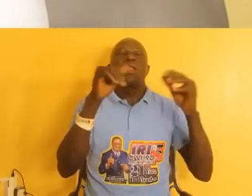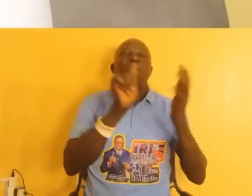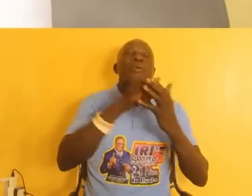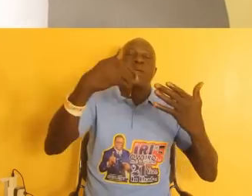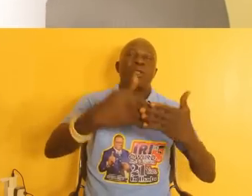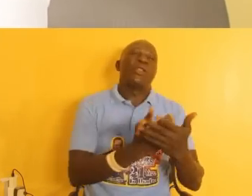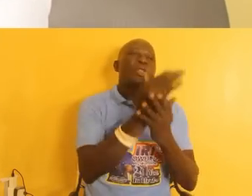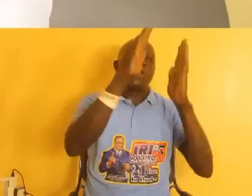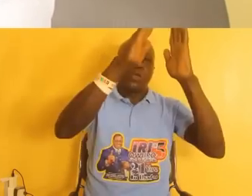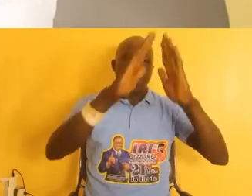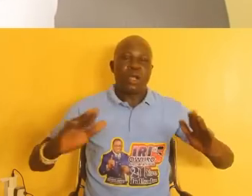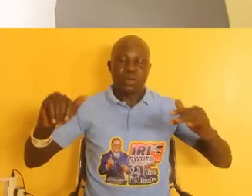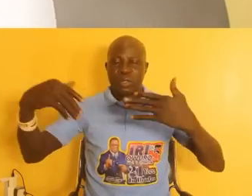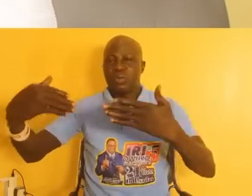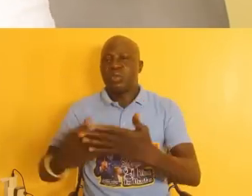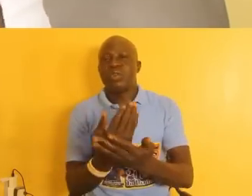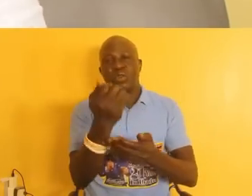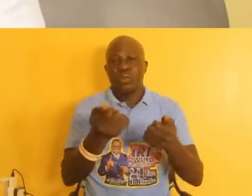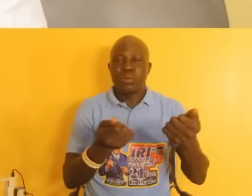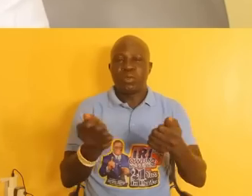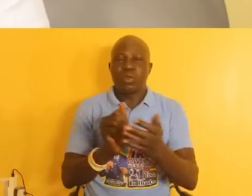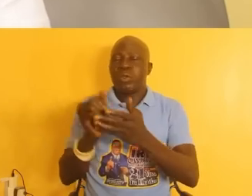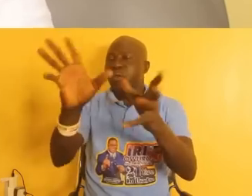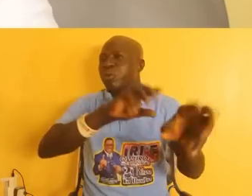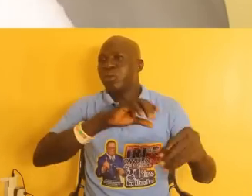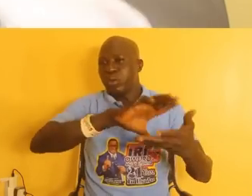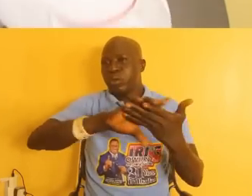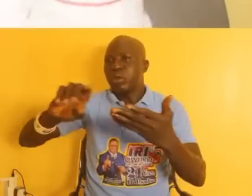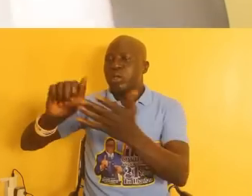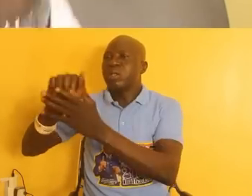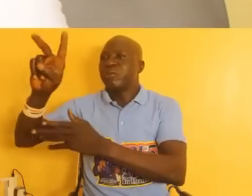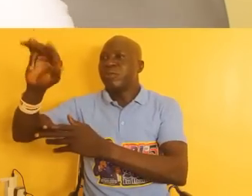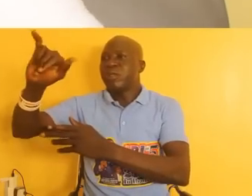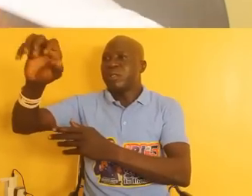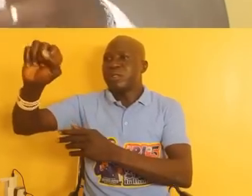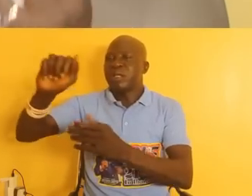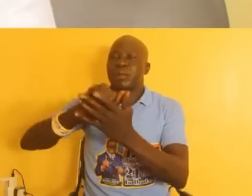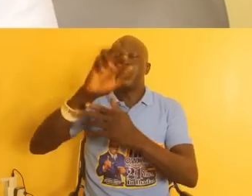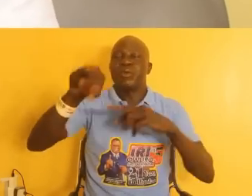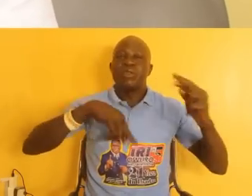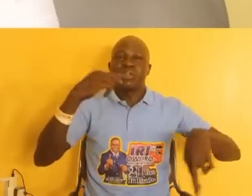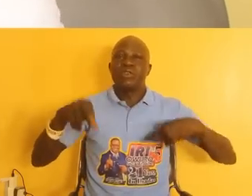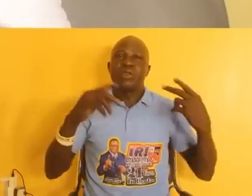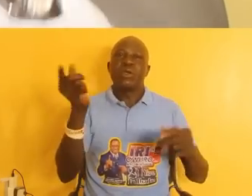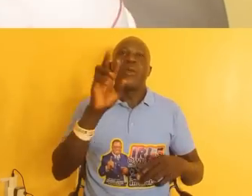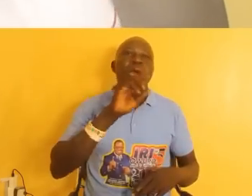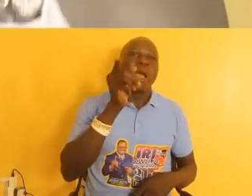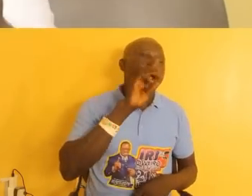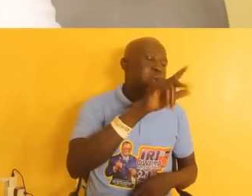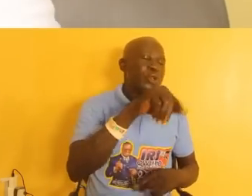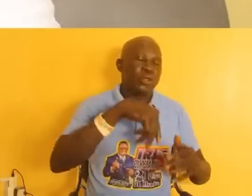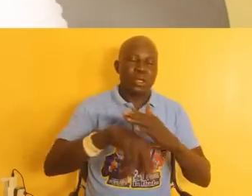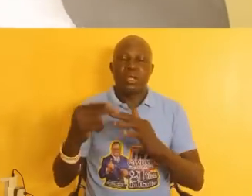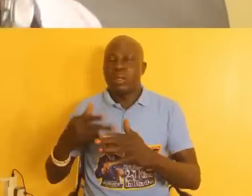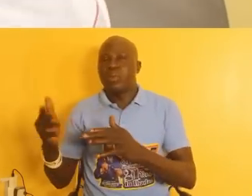sise te te roko. Ask for me just by. Eni te gba visa. You just receive visa. Ani te yayo. Eni da. Those of you rejoicing, where are you? In